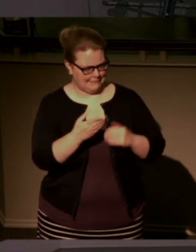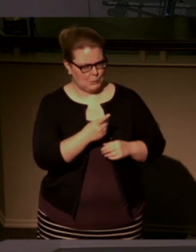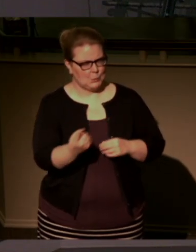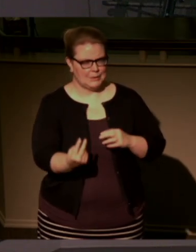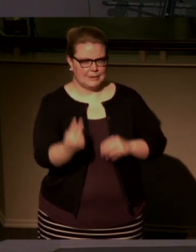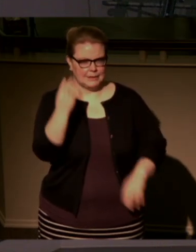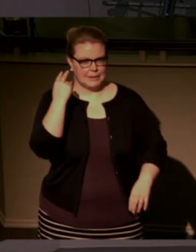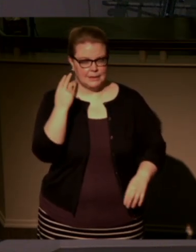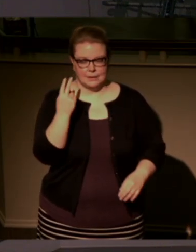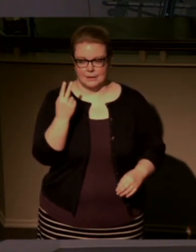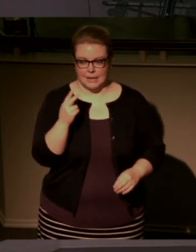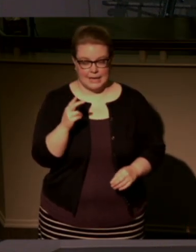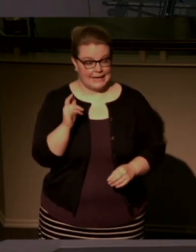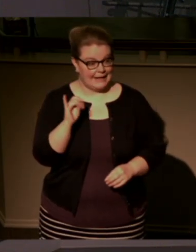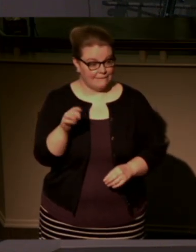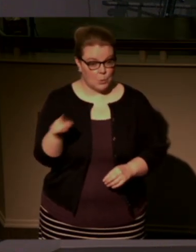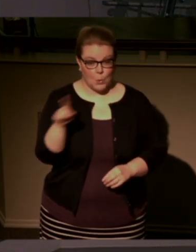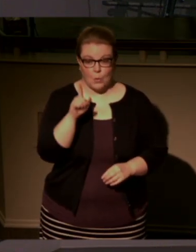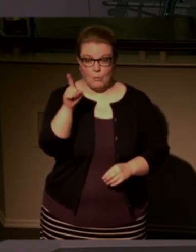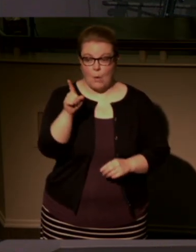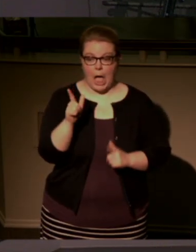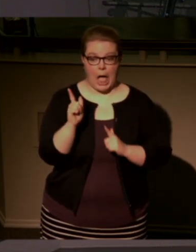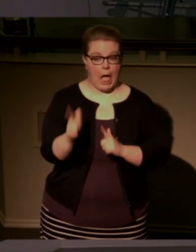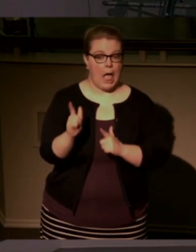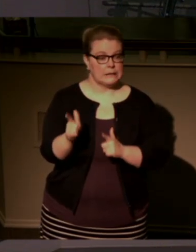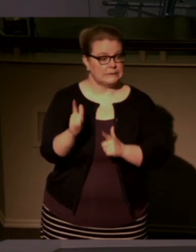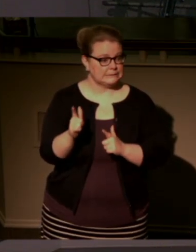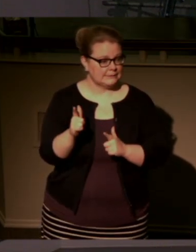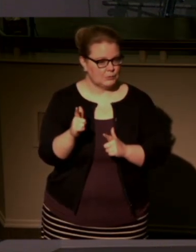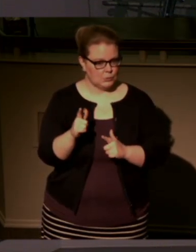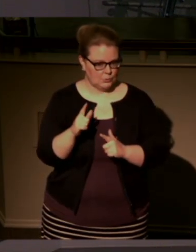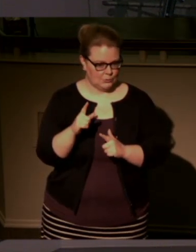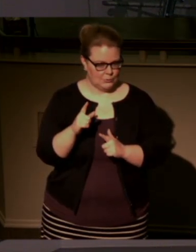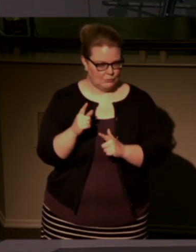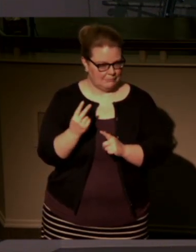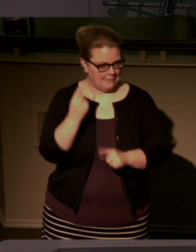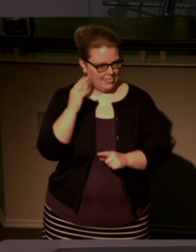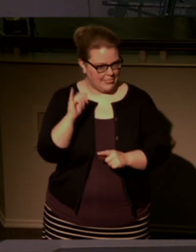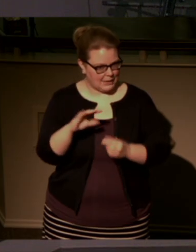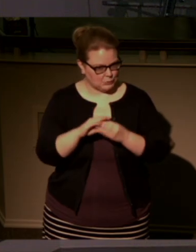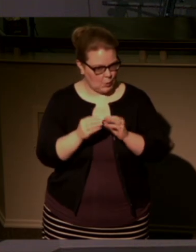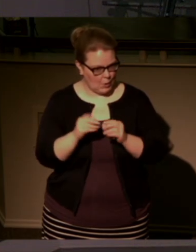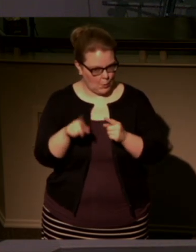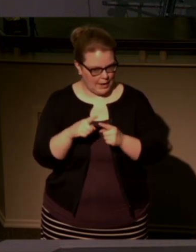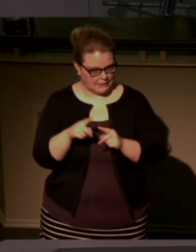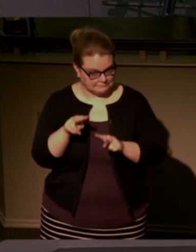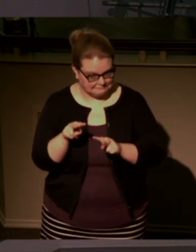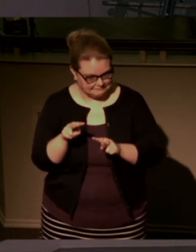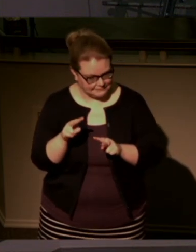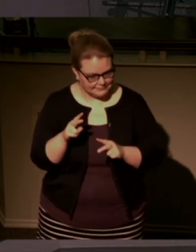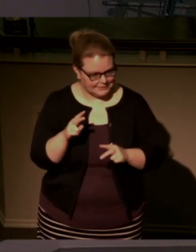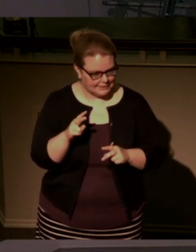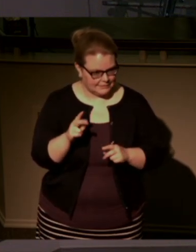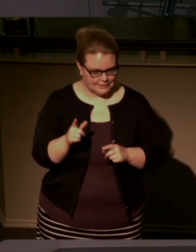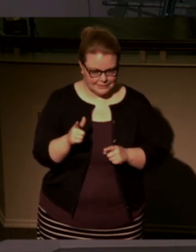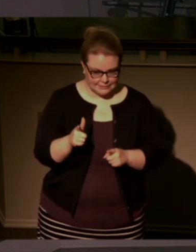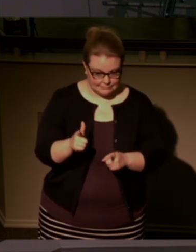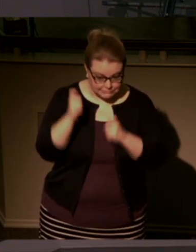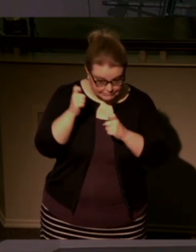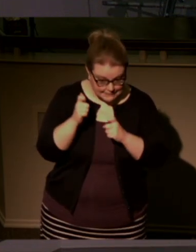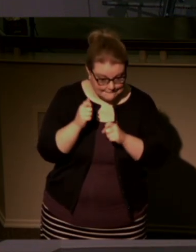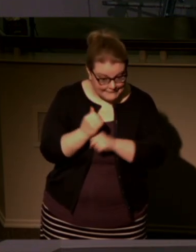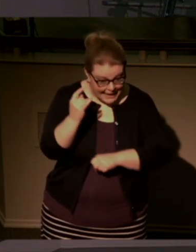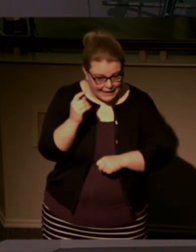you hunters, you have encounter stories. And you'll tell the story of whether you took the shot or didn't take the